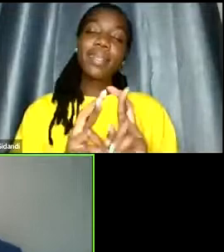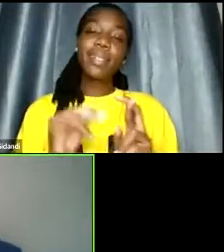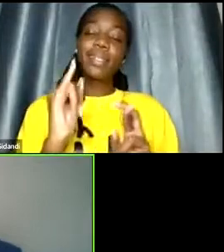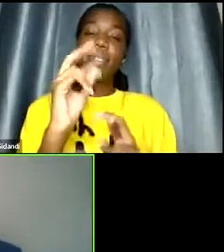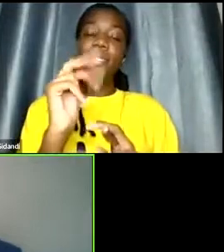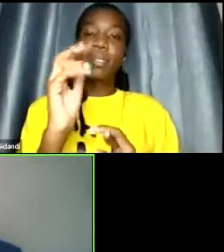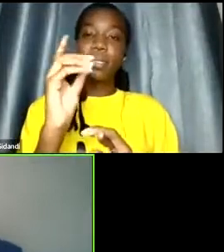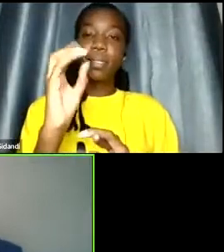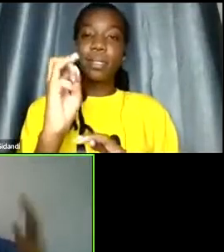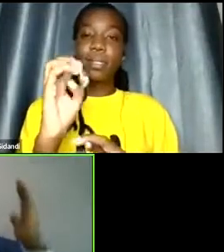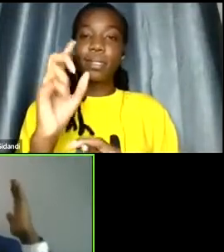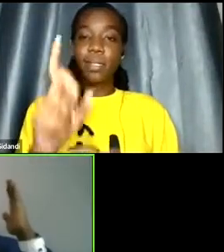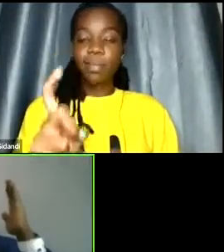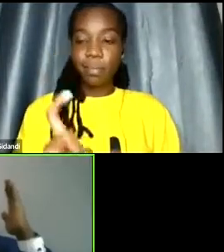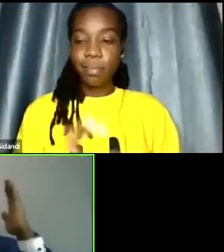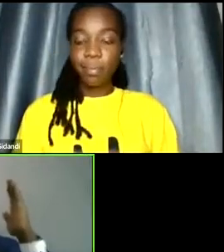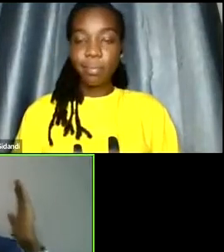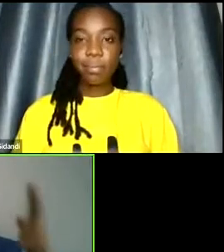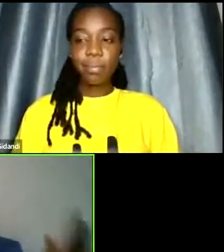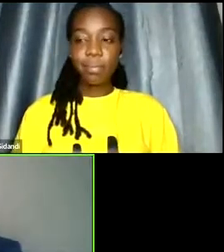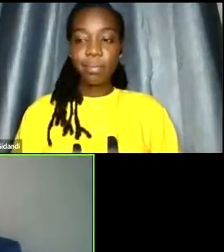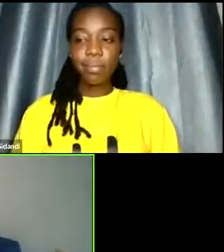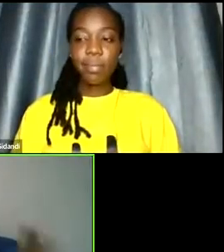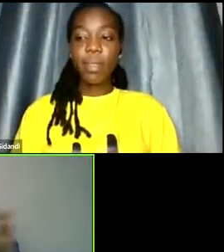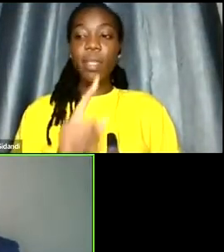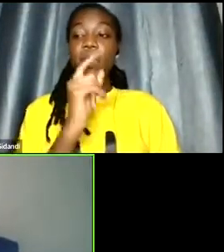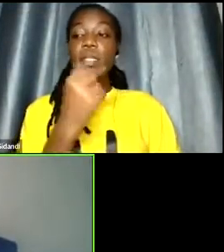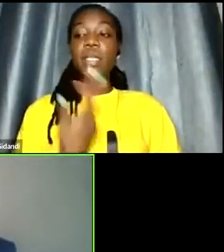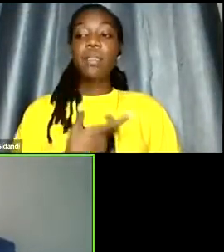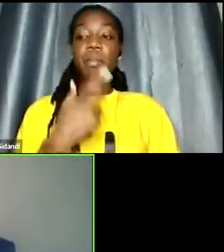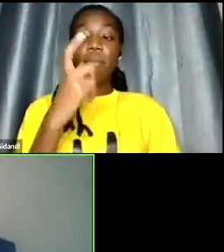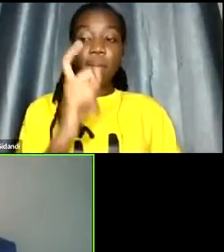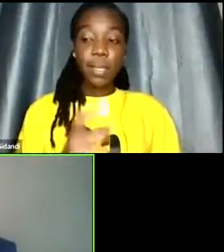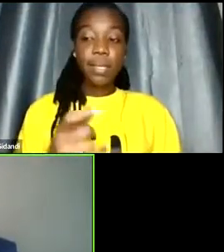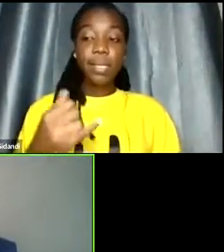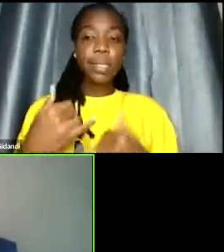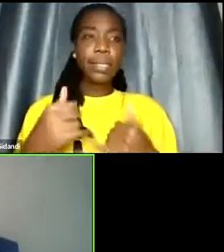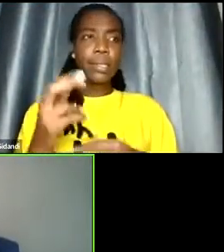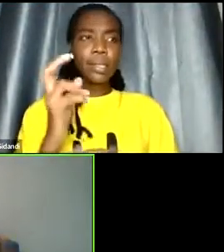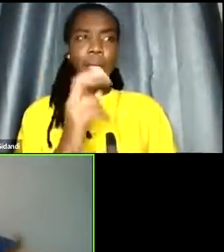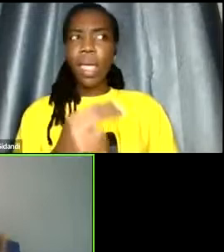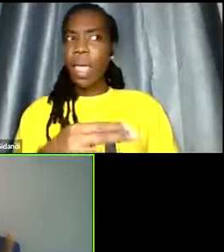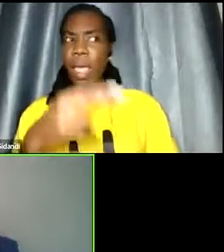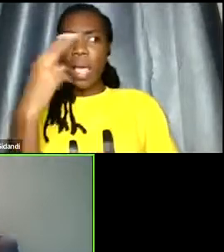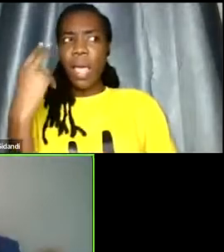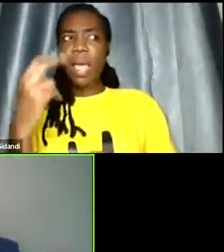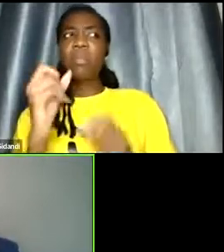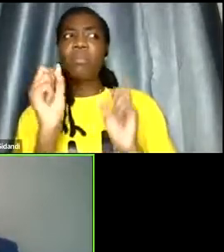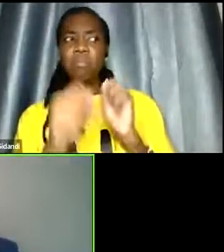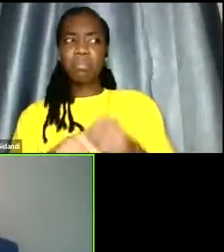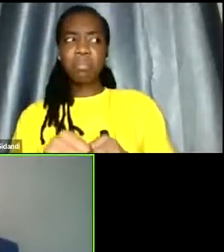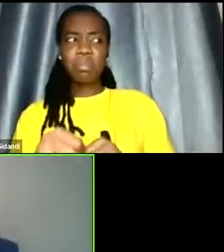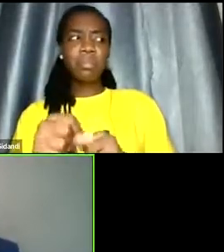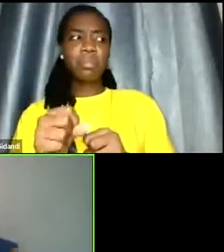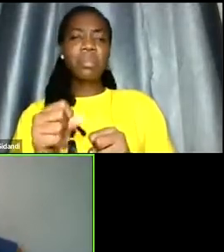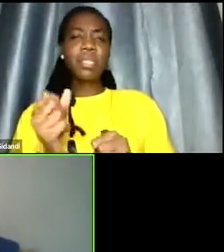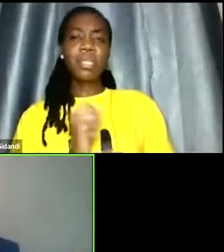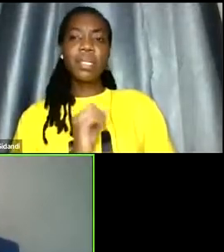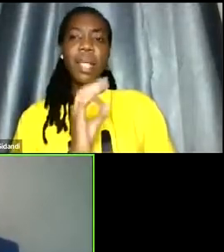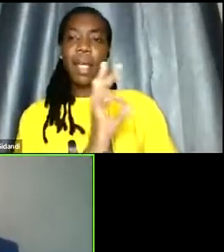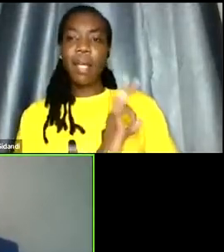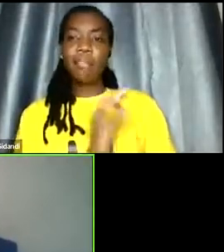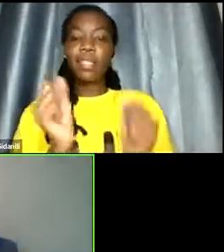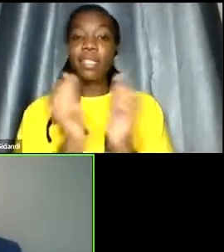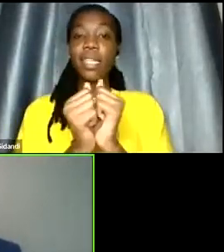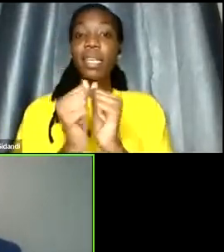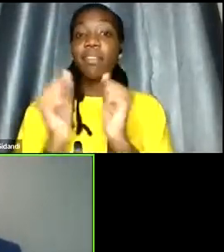index? You have to track those high potential staff over a period of 10 to 20 years, by the way, 10, 15 to